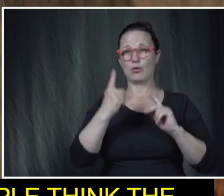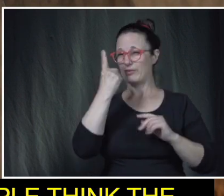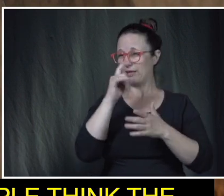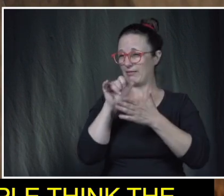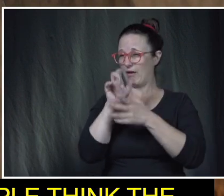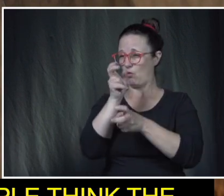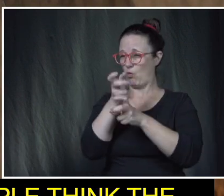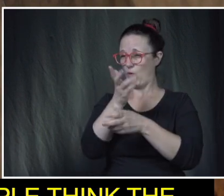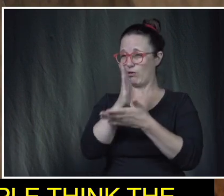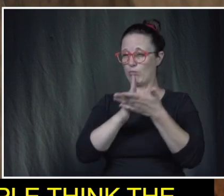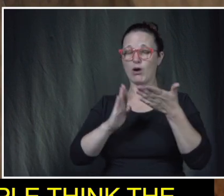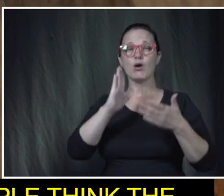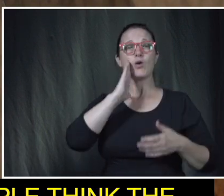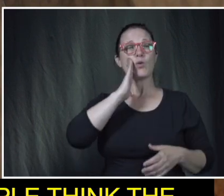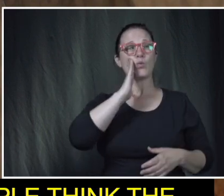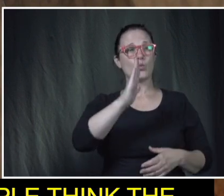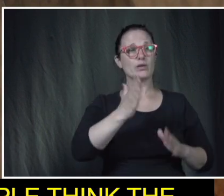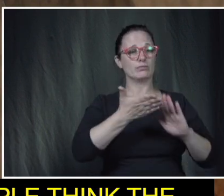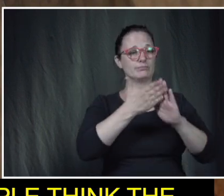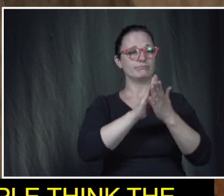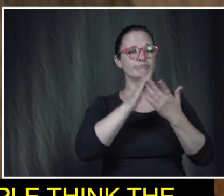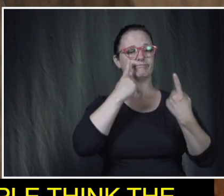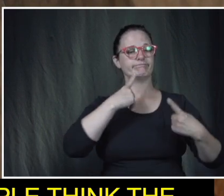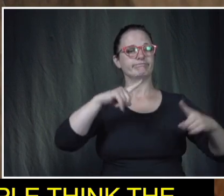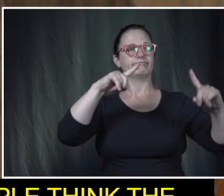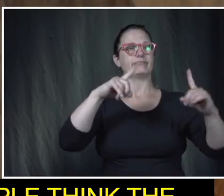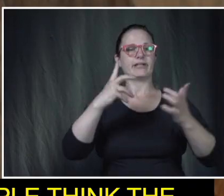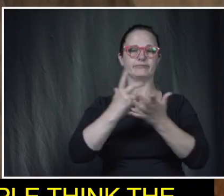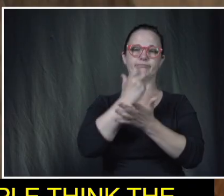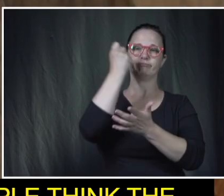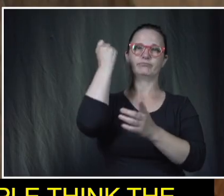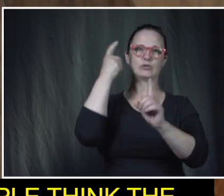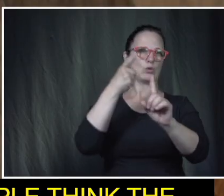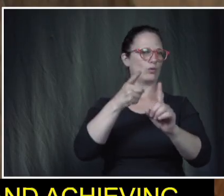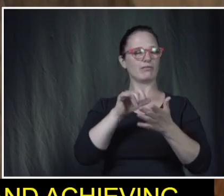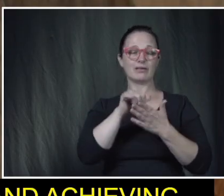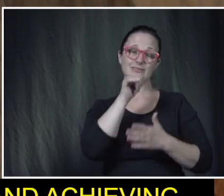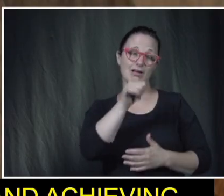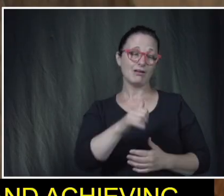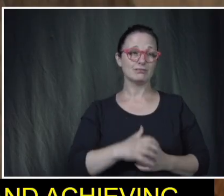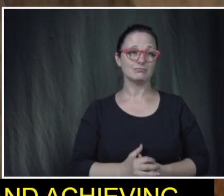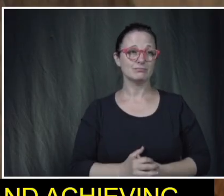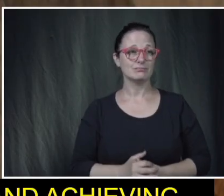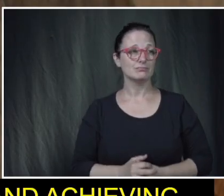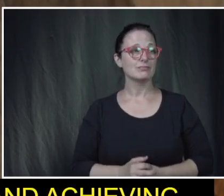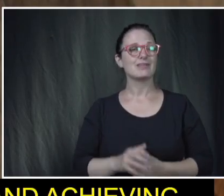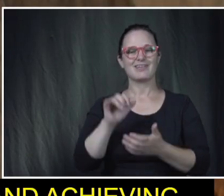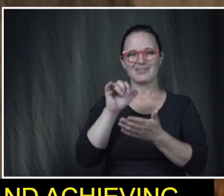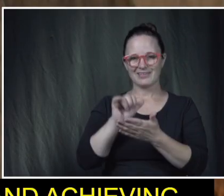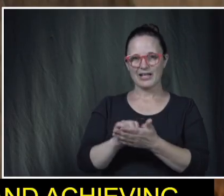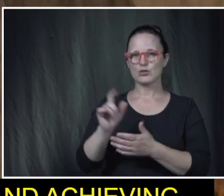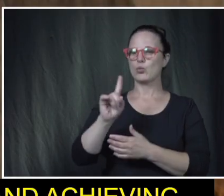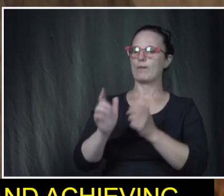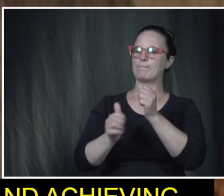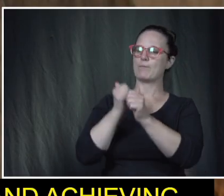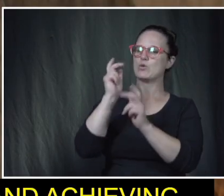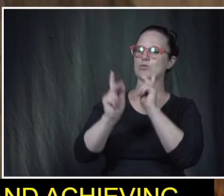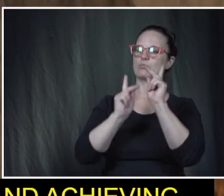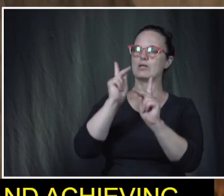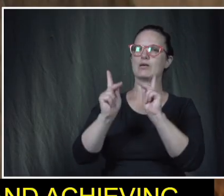getting success and achieving your goals. It's not. That's where most people lose their